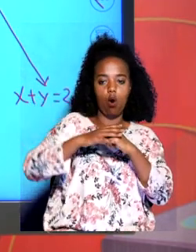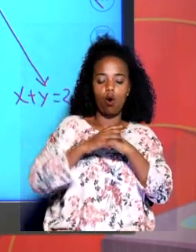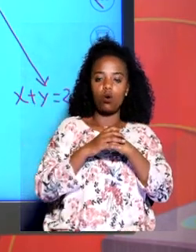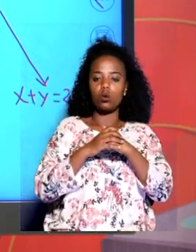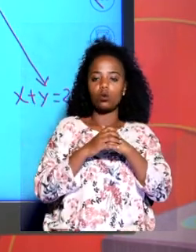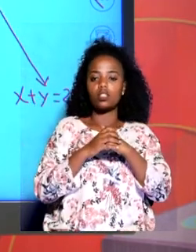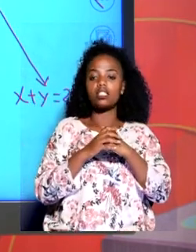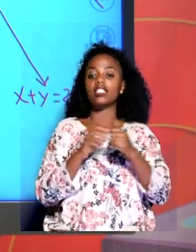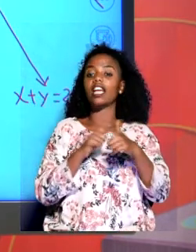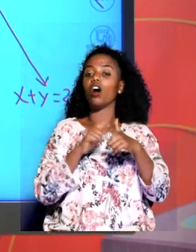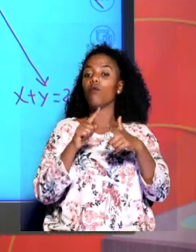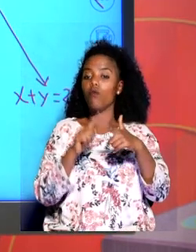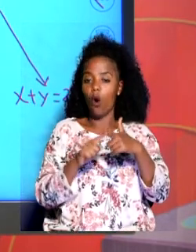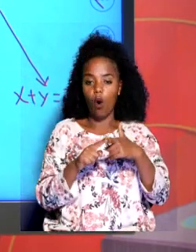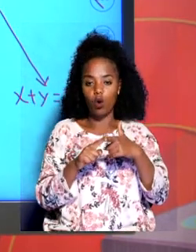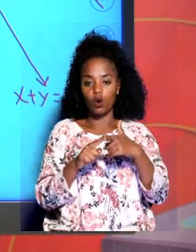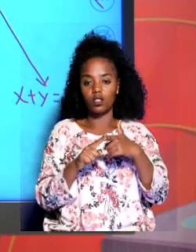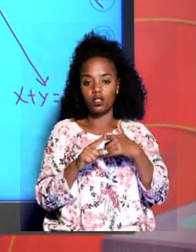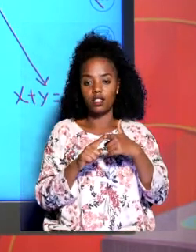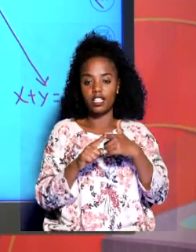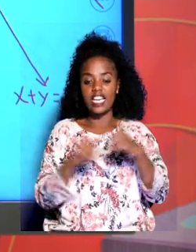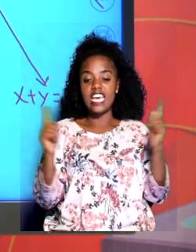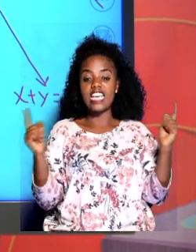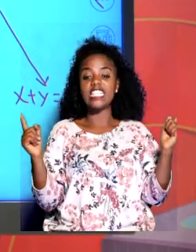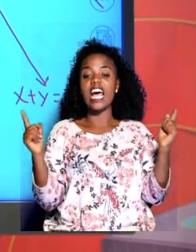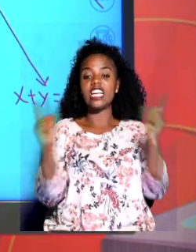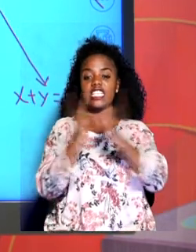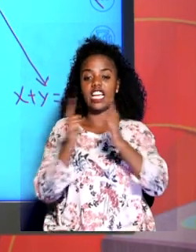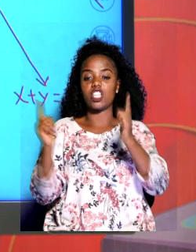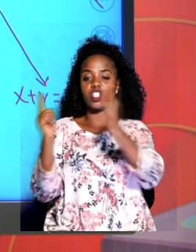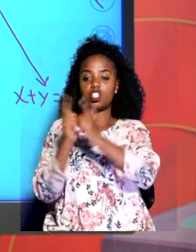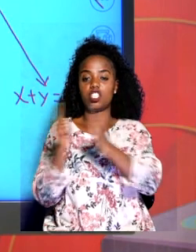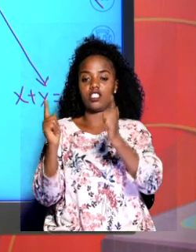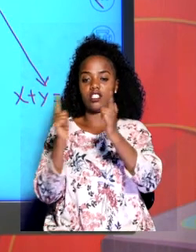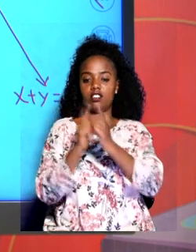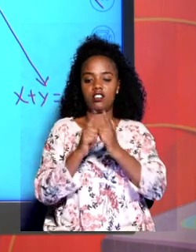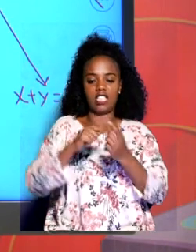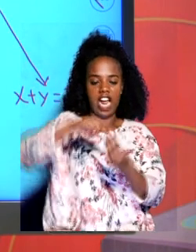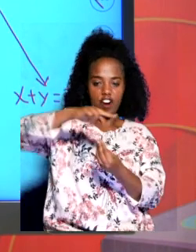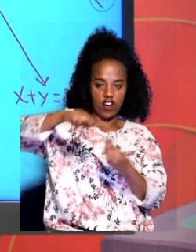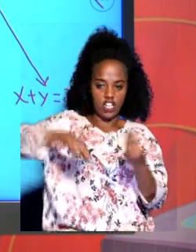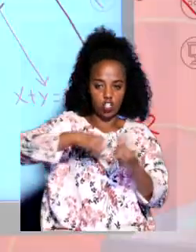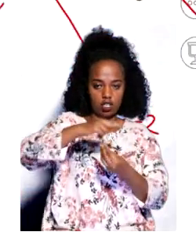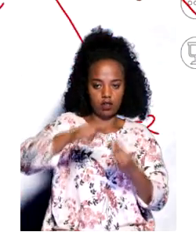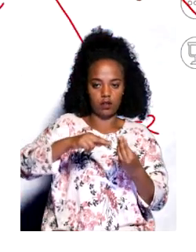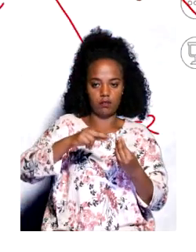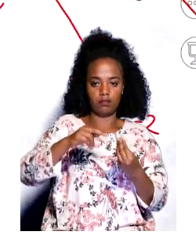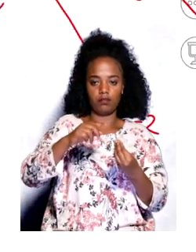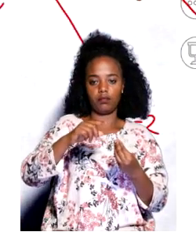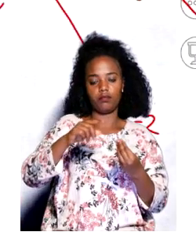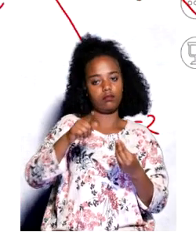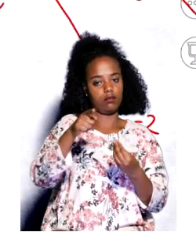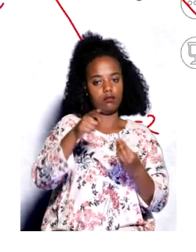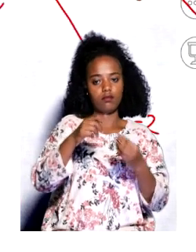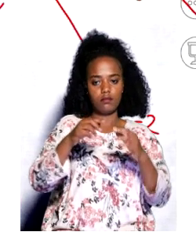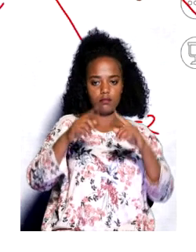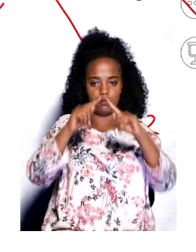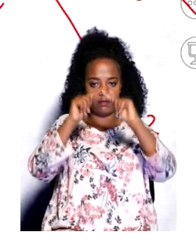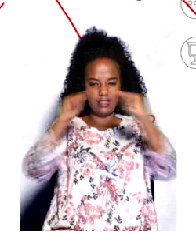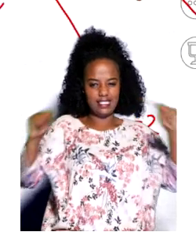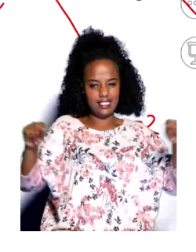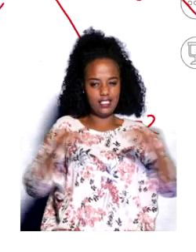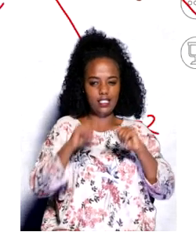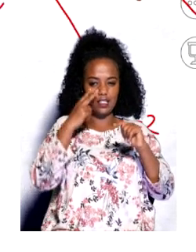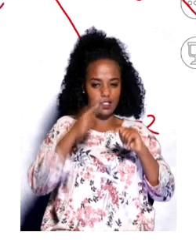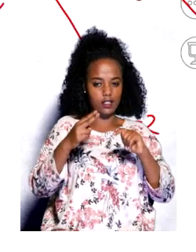line. Therefore, the intersection region will be this one. Only this part will be the solution region